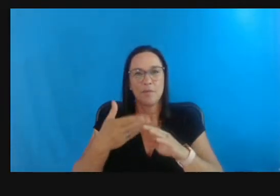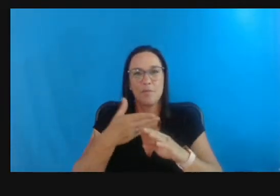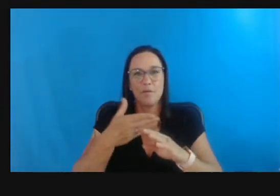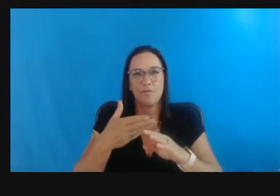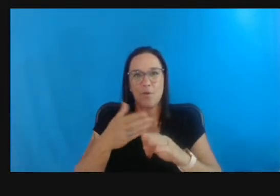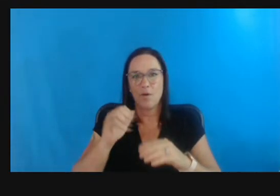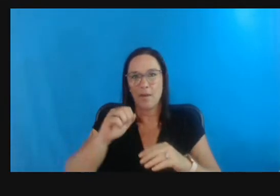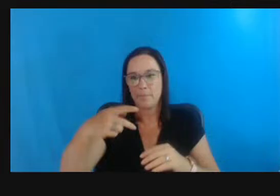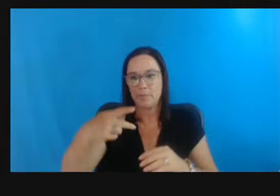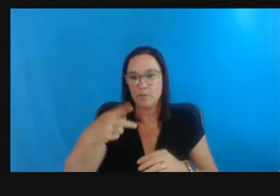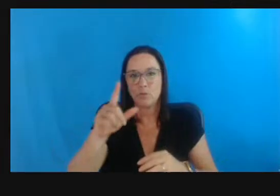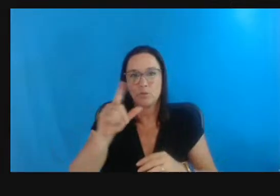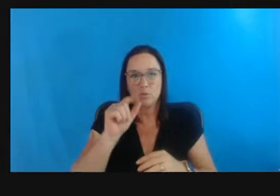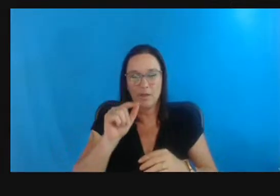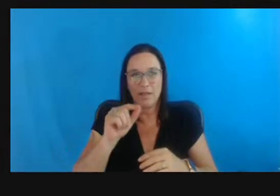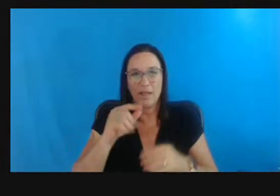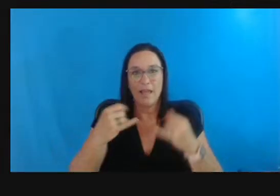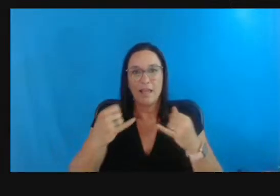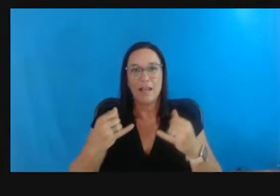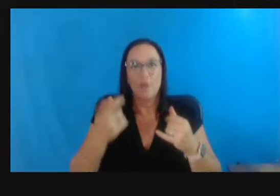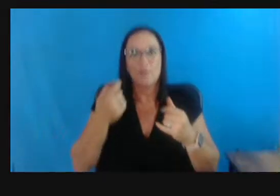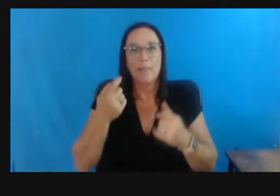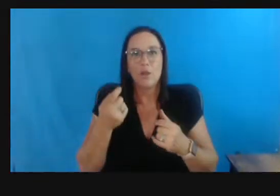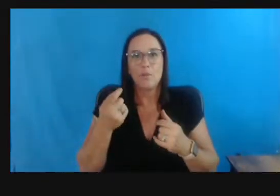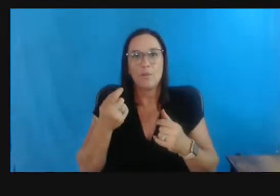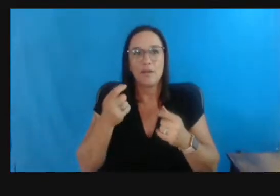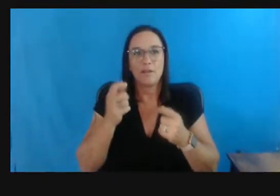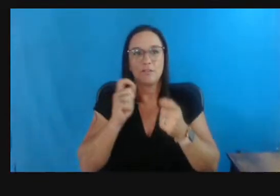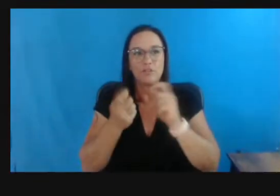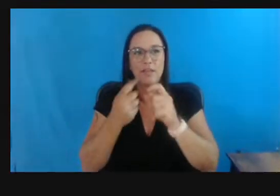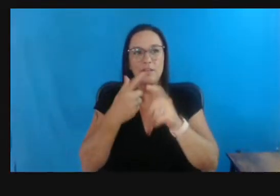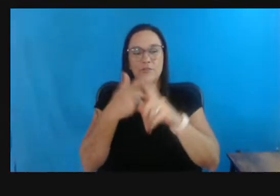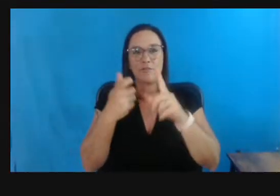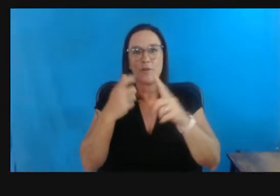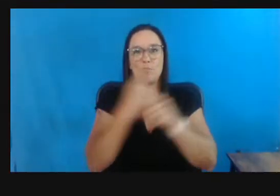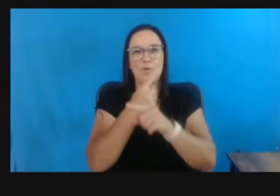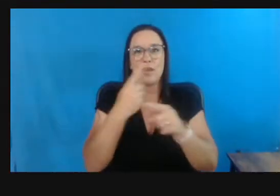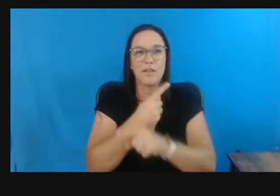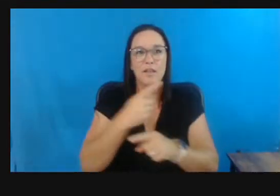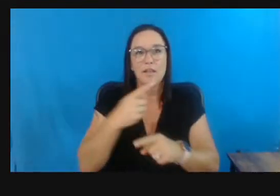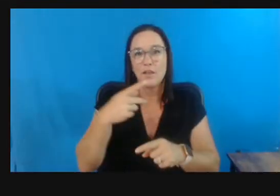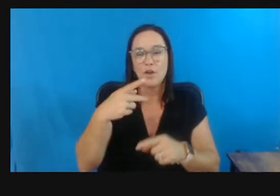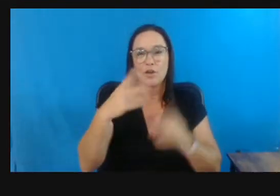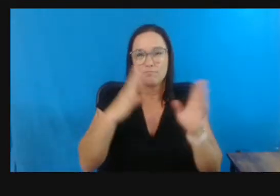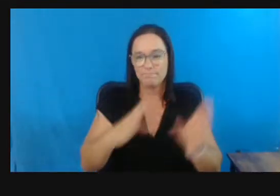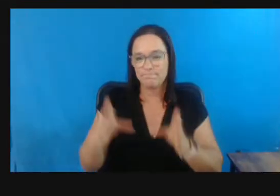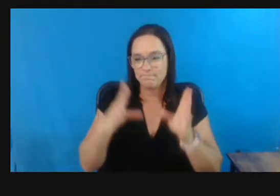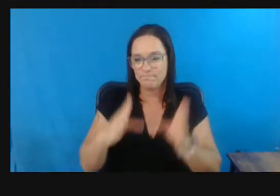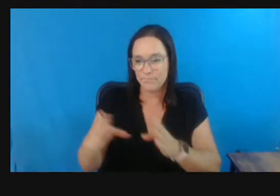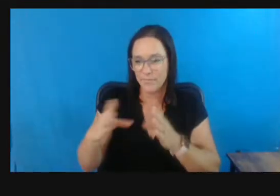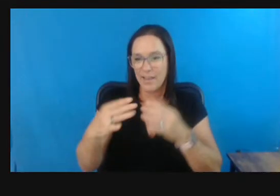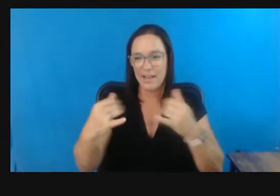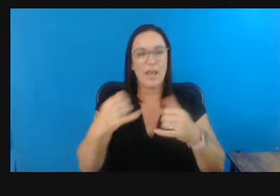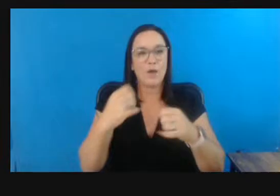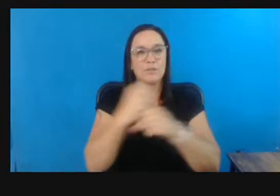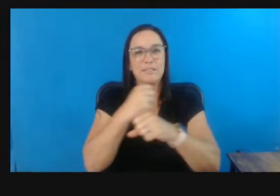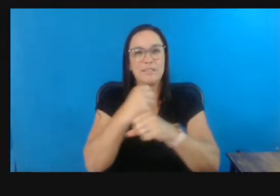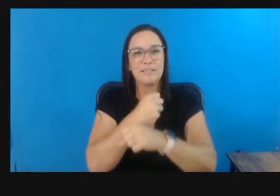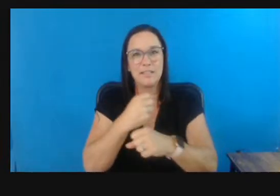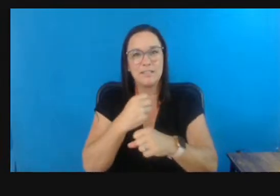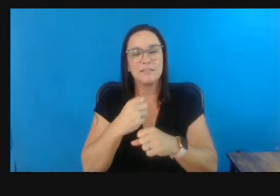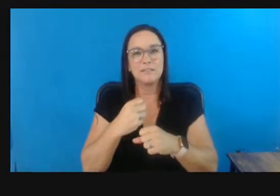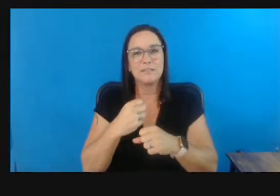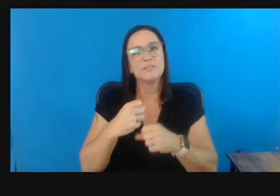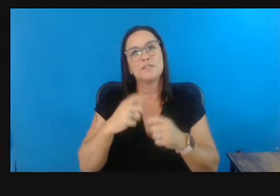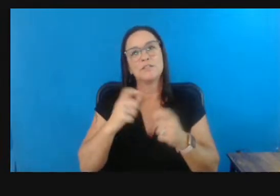up, and so now we're a little bit off of our regular pattern, and we're getting our statistics back towards a little bit more towards the average